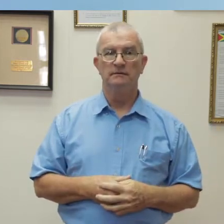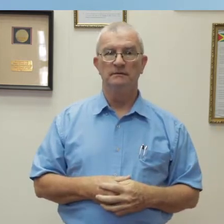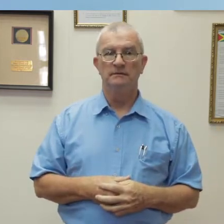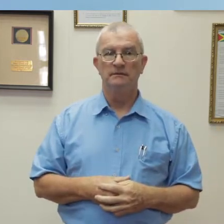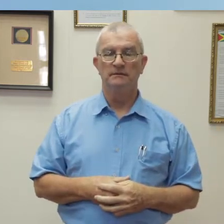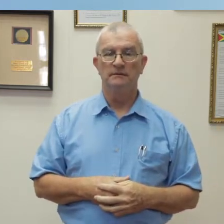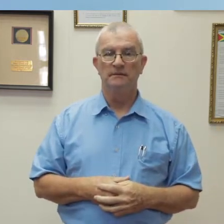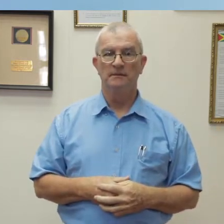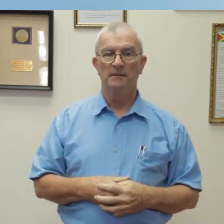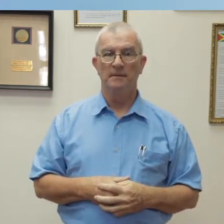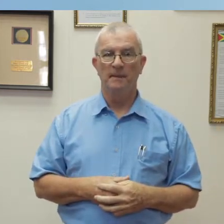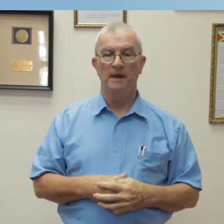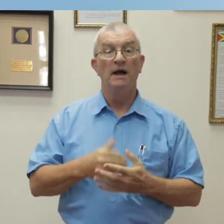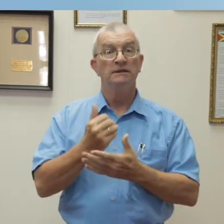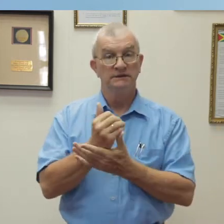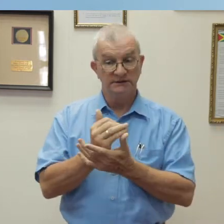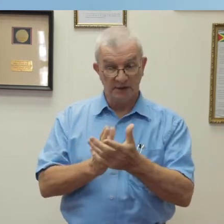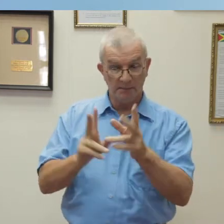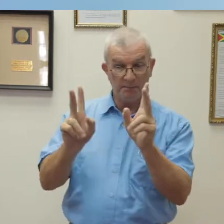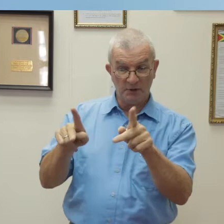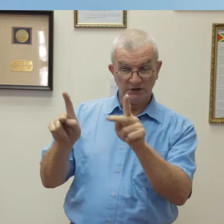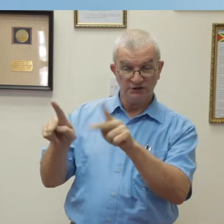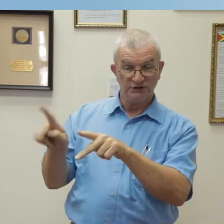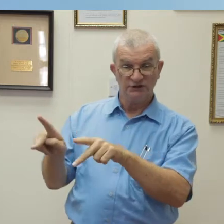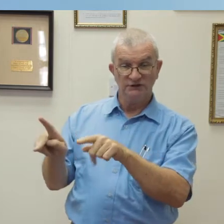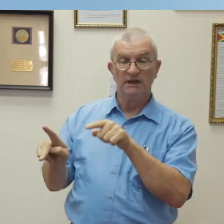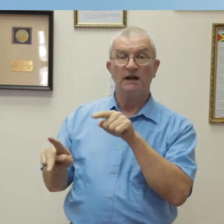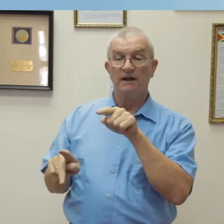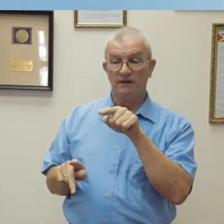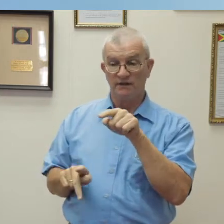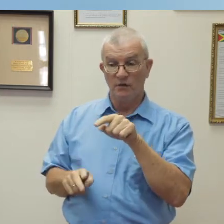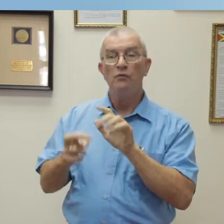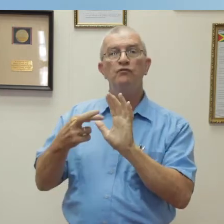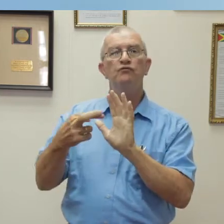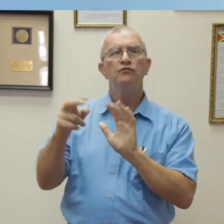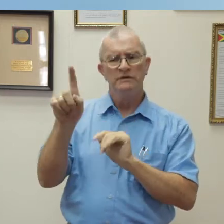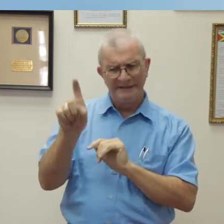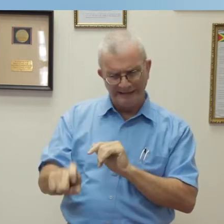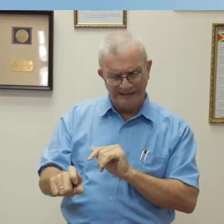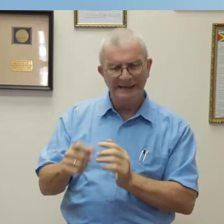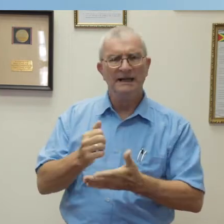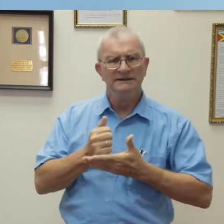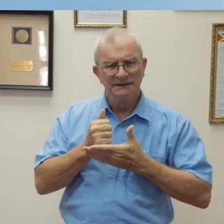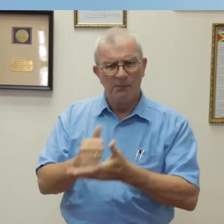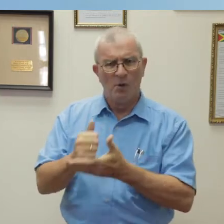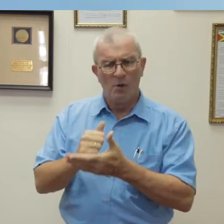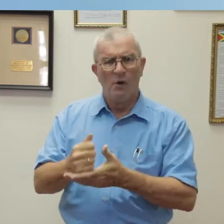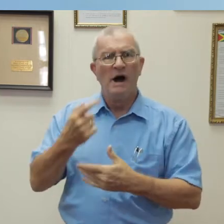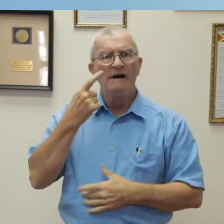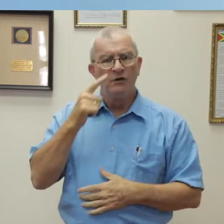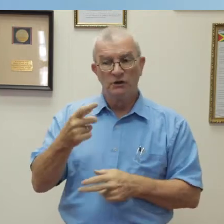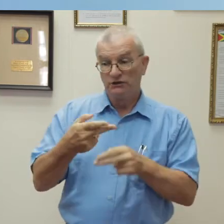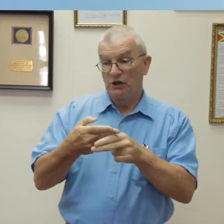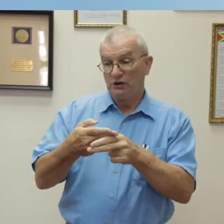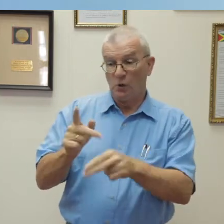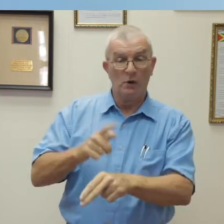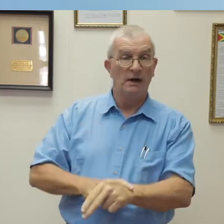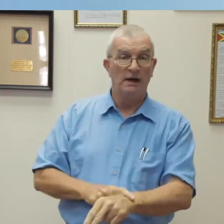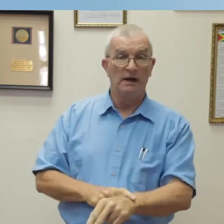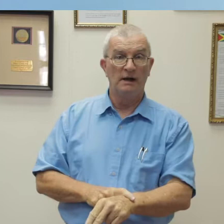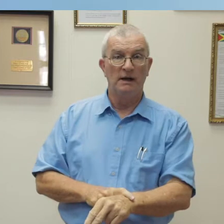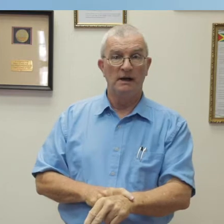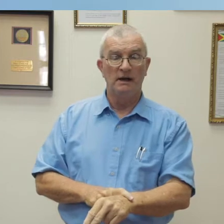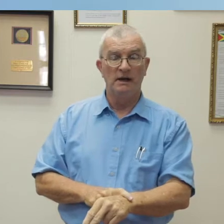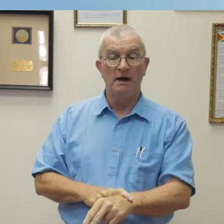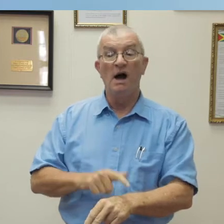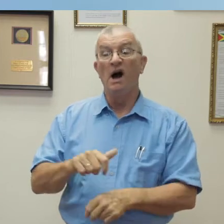Some patients will require this sort of support for a very short period and